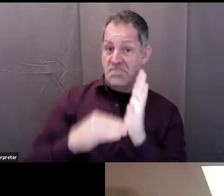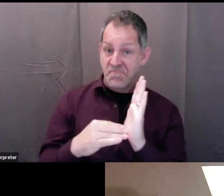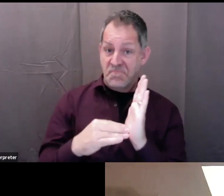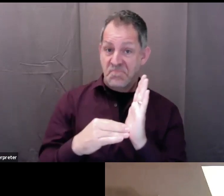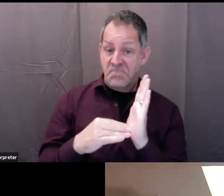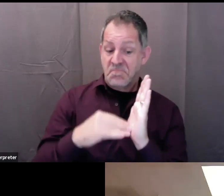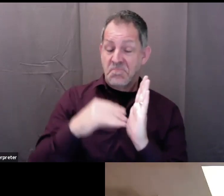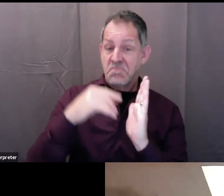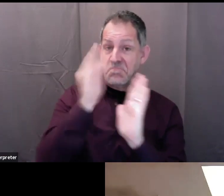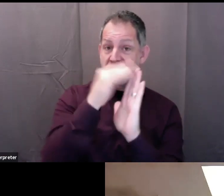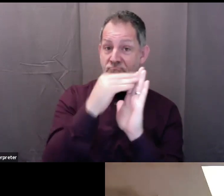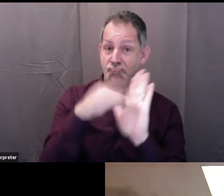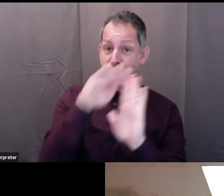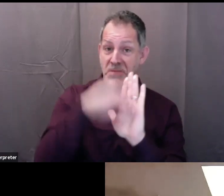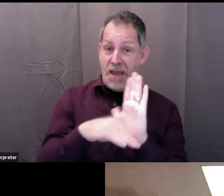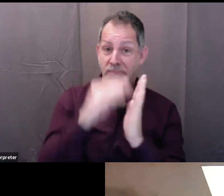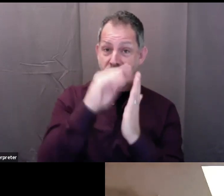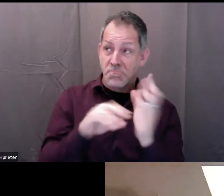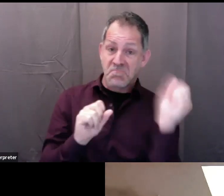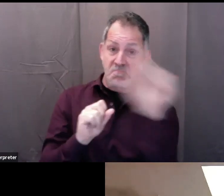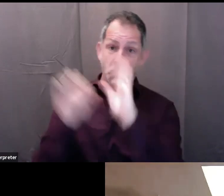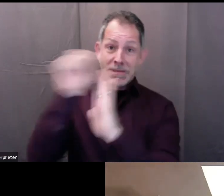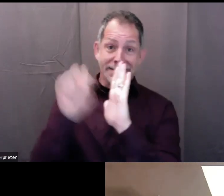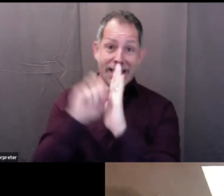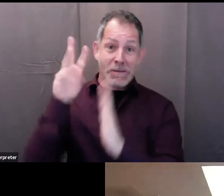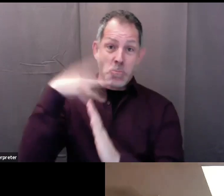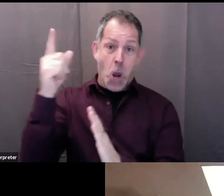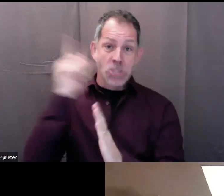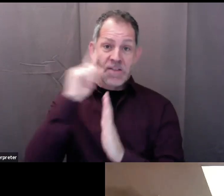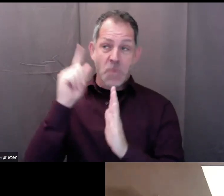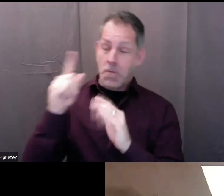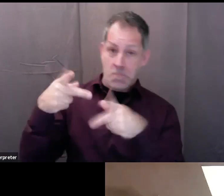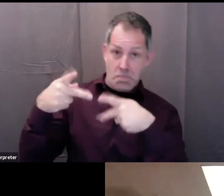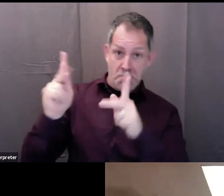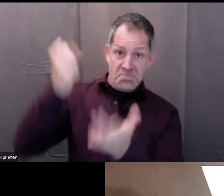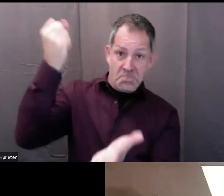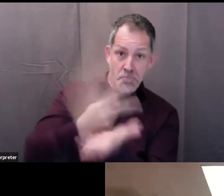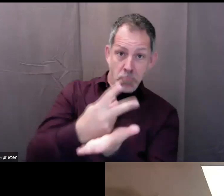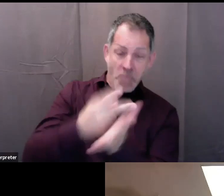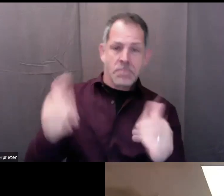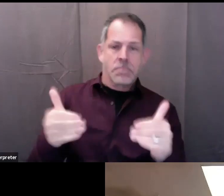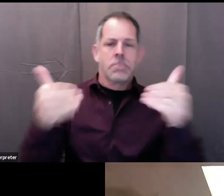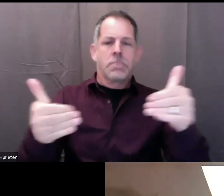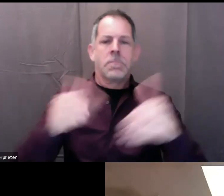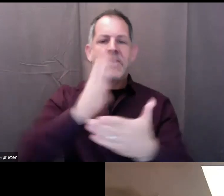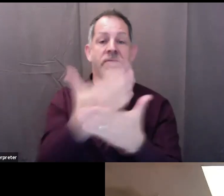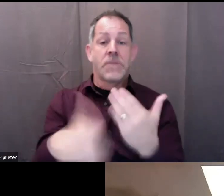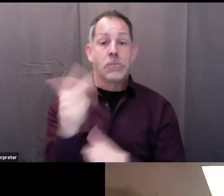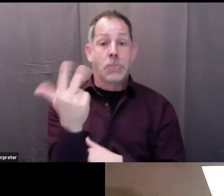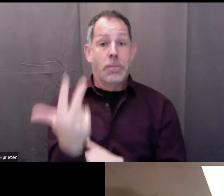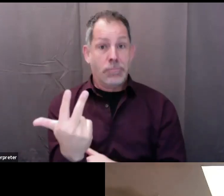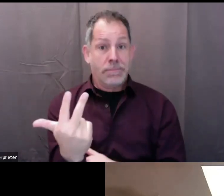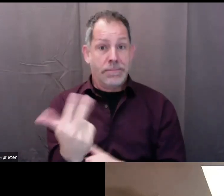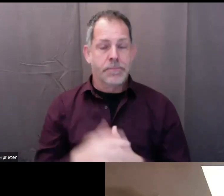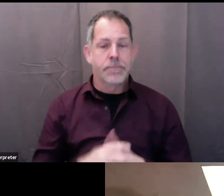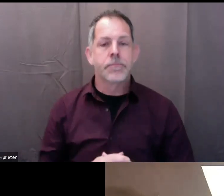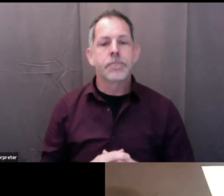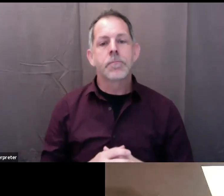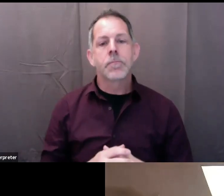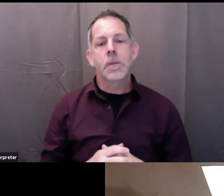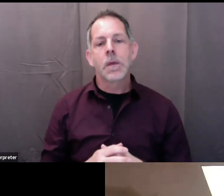are not going to be able to do that today. So like our neighbors, both to the south and to the north, Pierce,